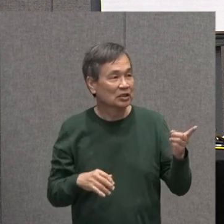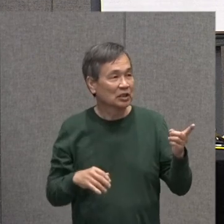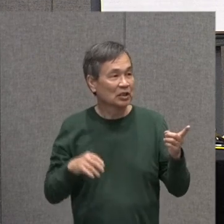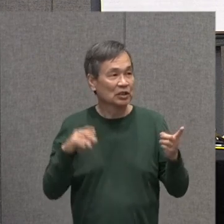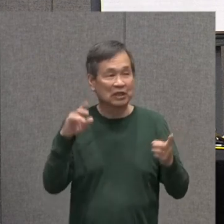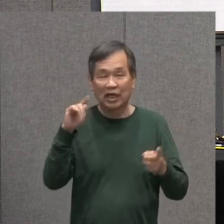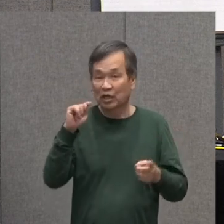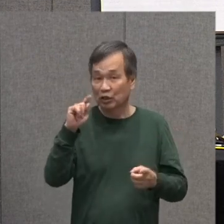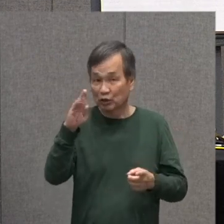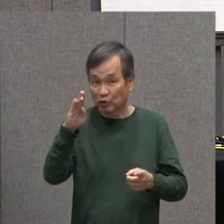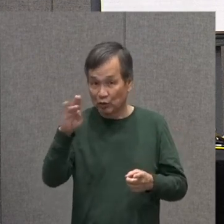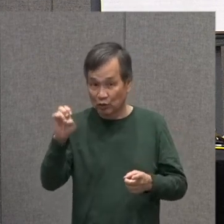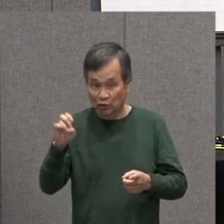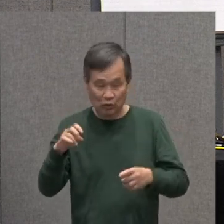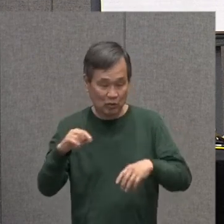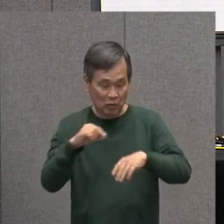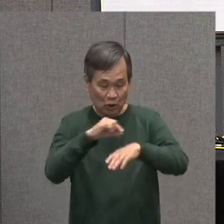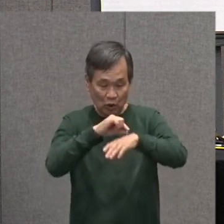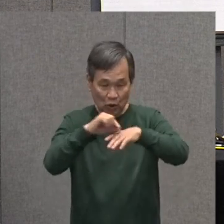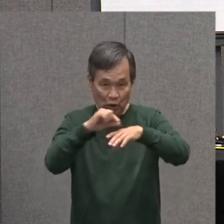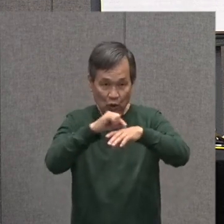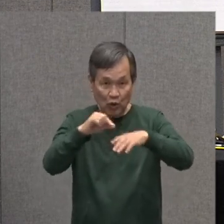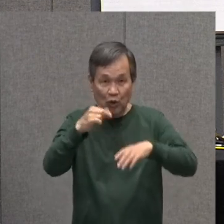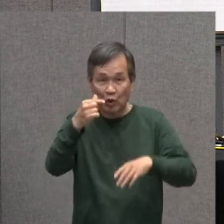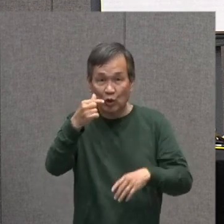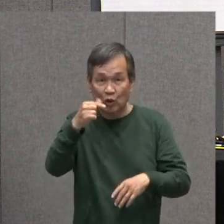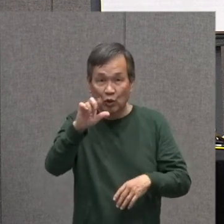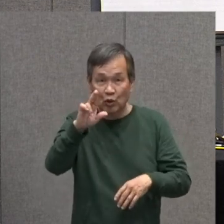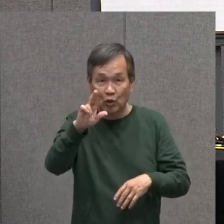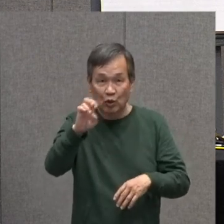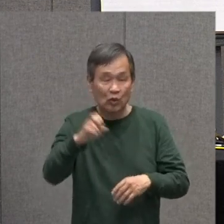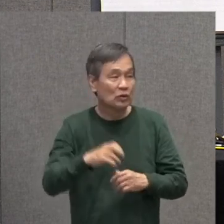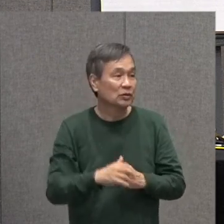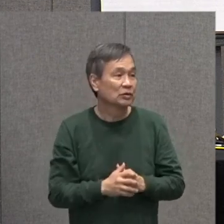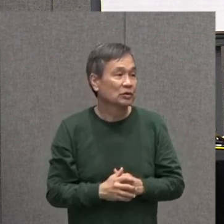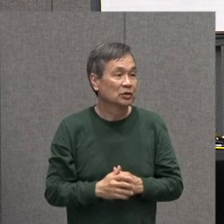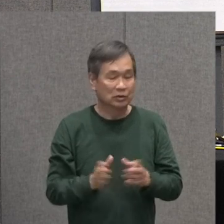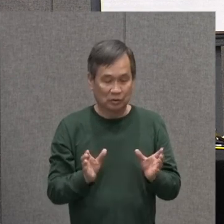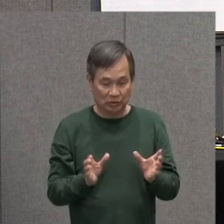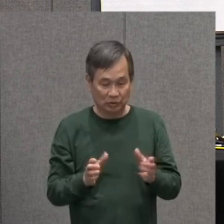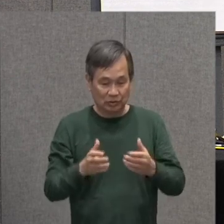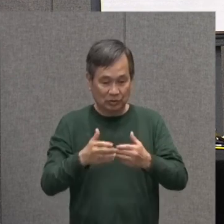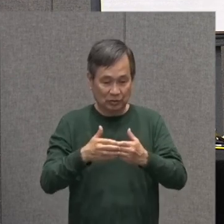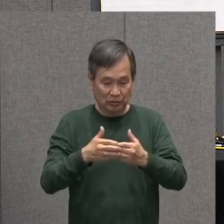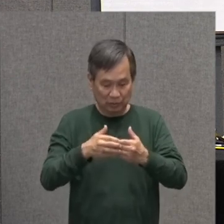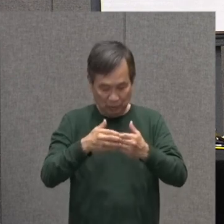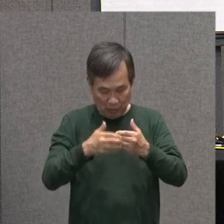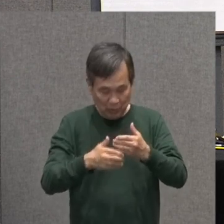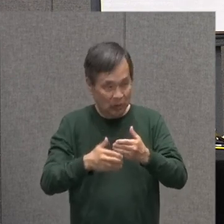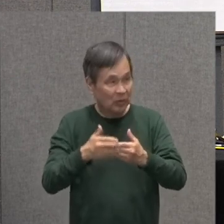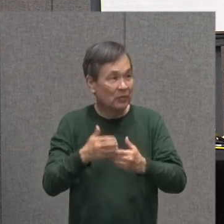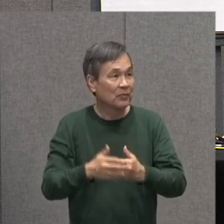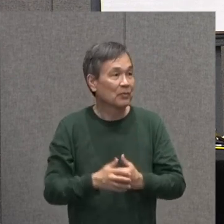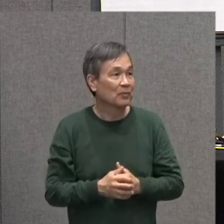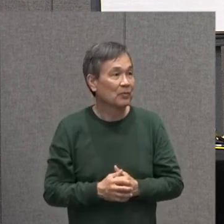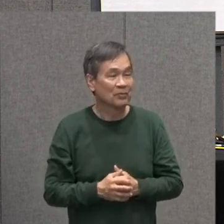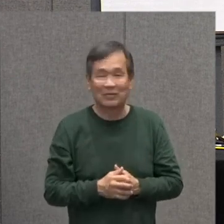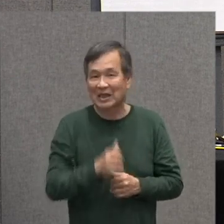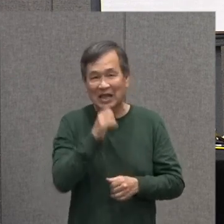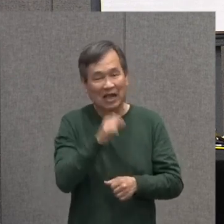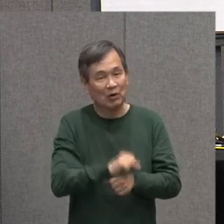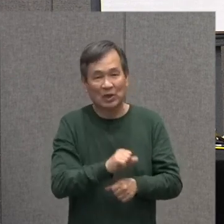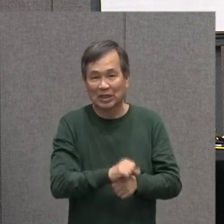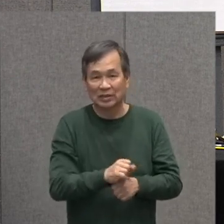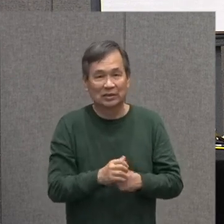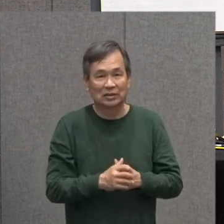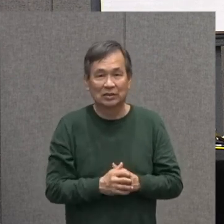just either put glue, like a glue on the bottom and then try to make it stick. It doesn't really work very well. It doesn't work very well.